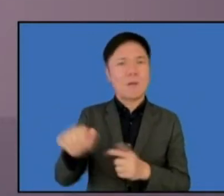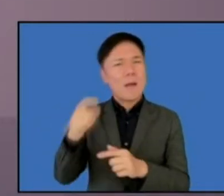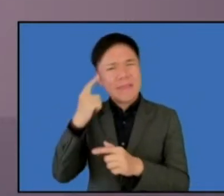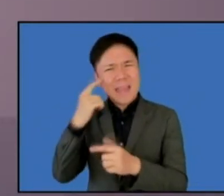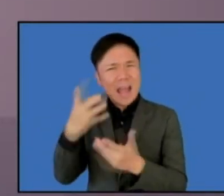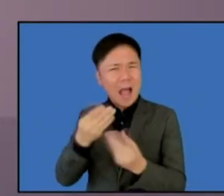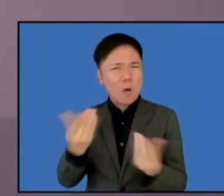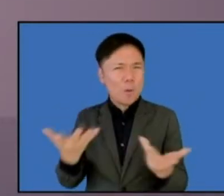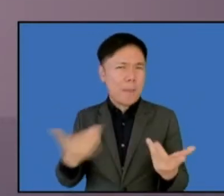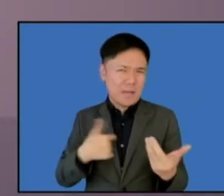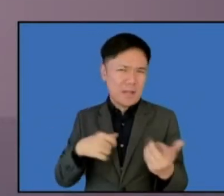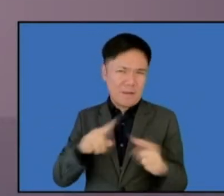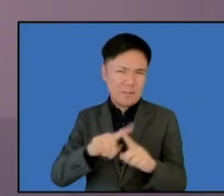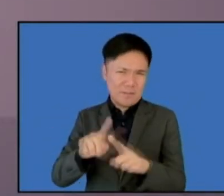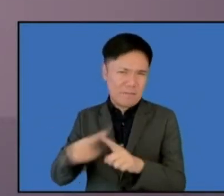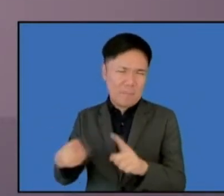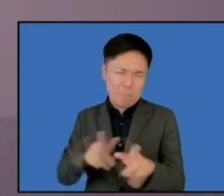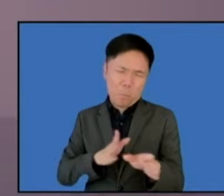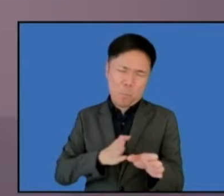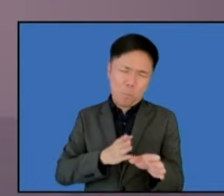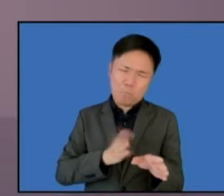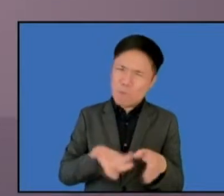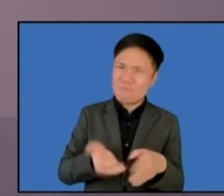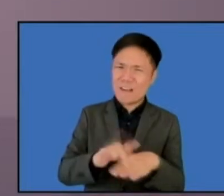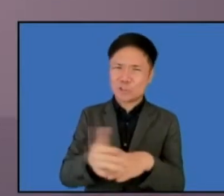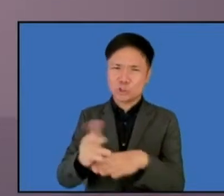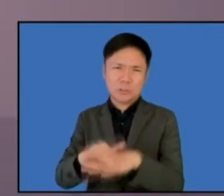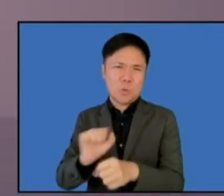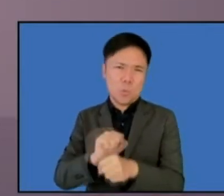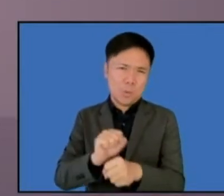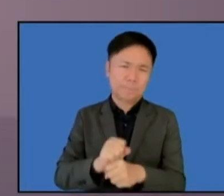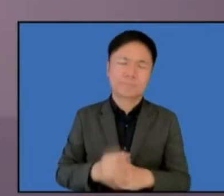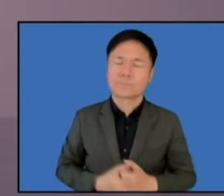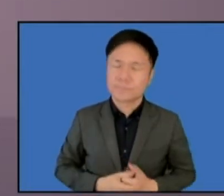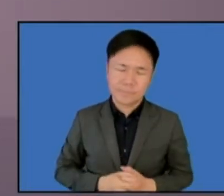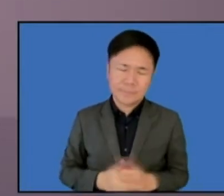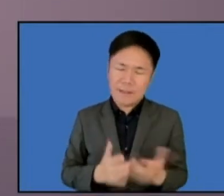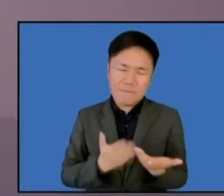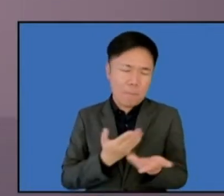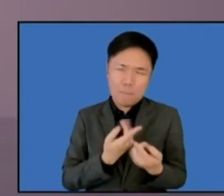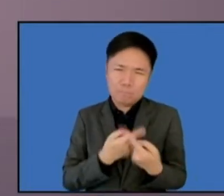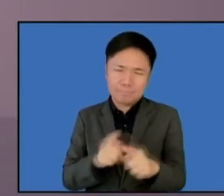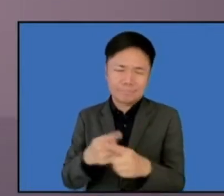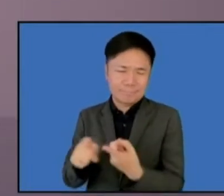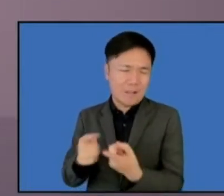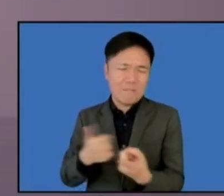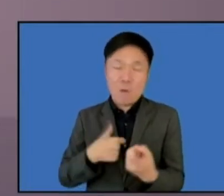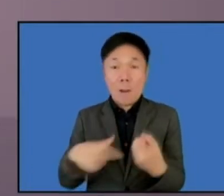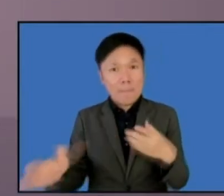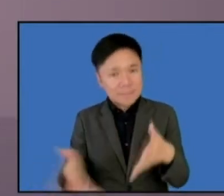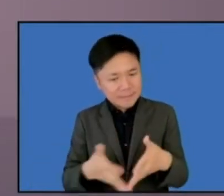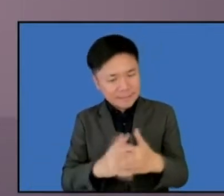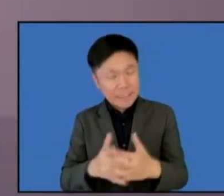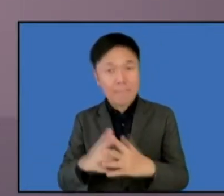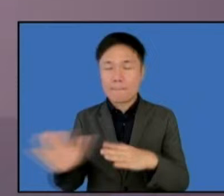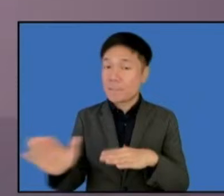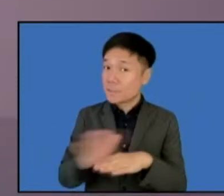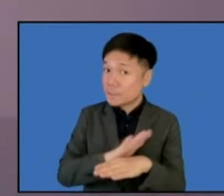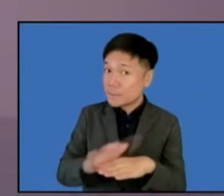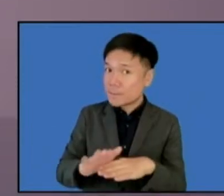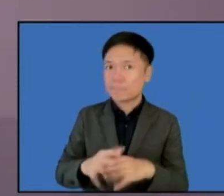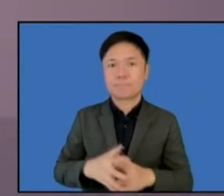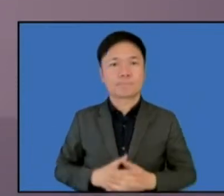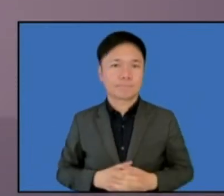reintegration through employment and entrepreneurship, and improve cooperation with relevant